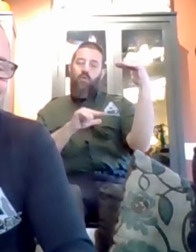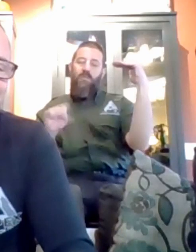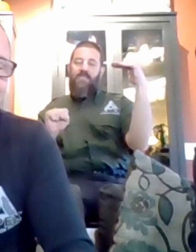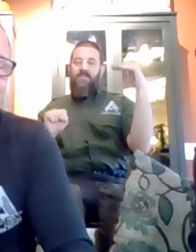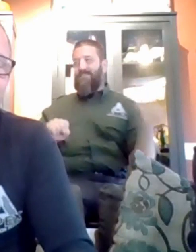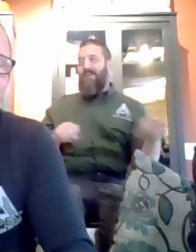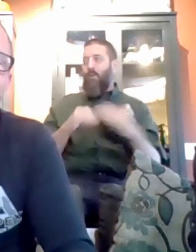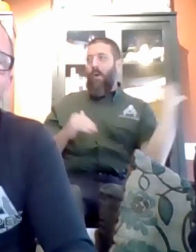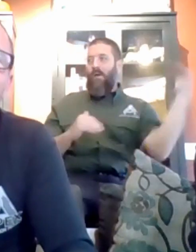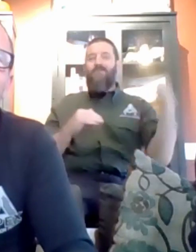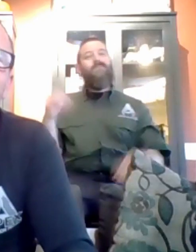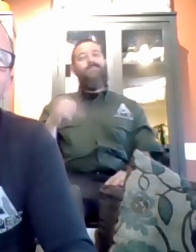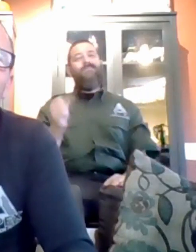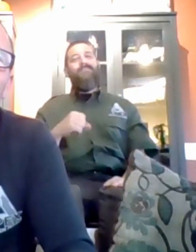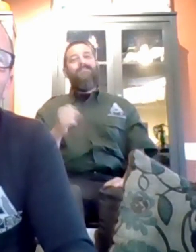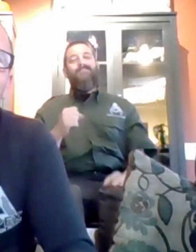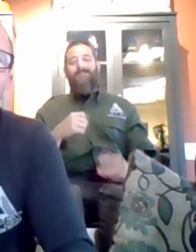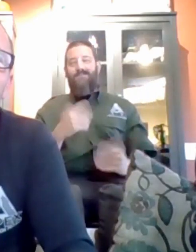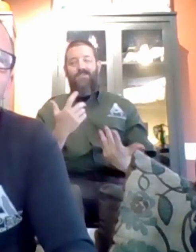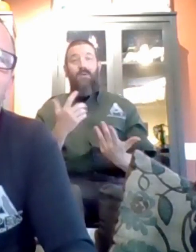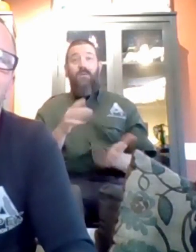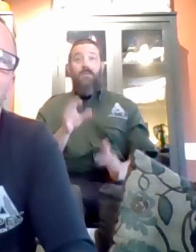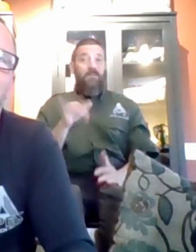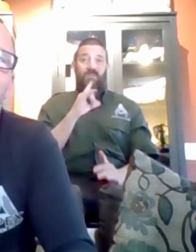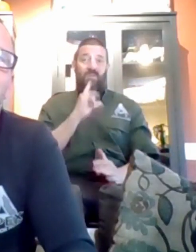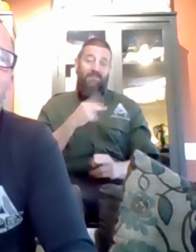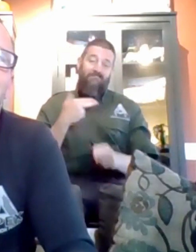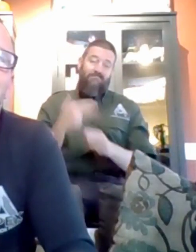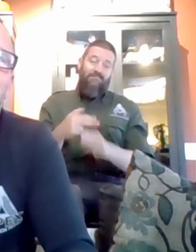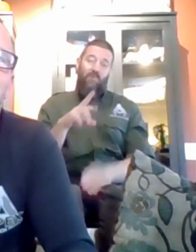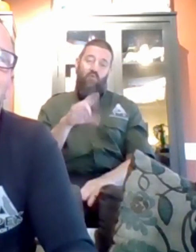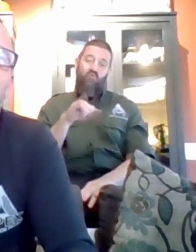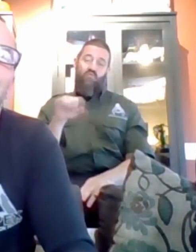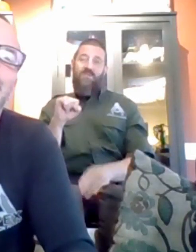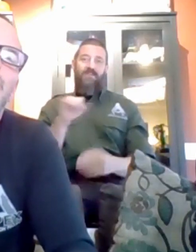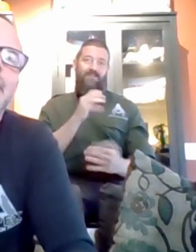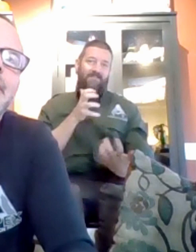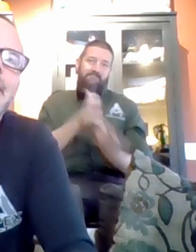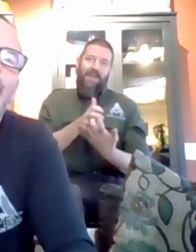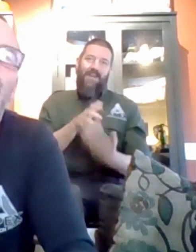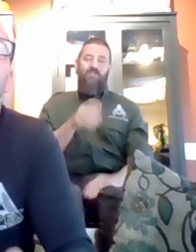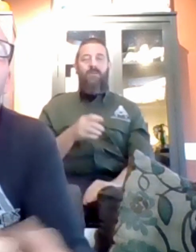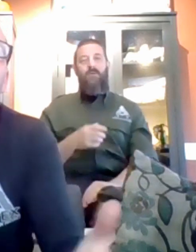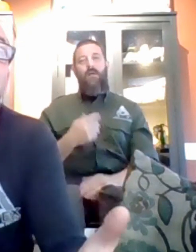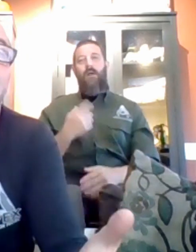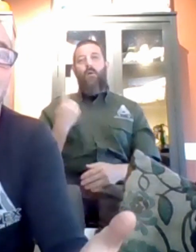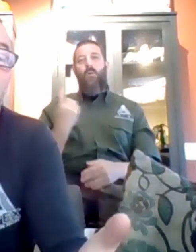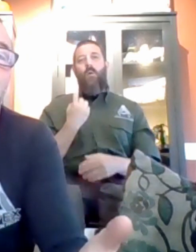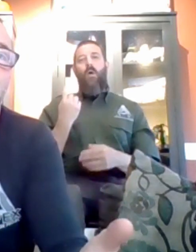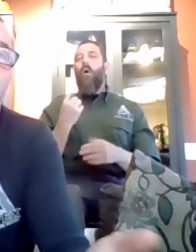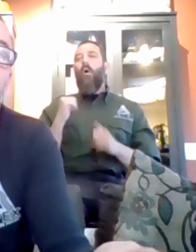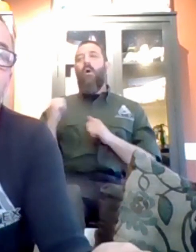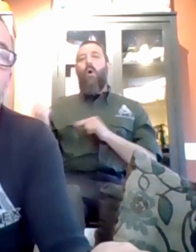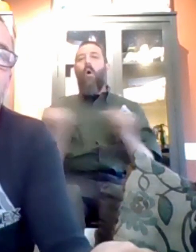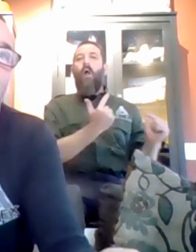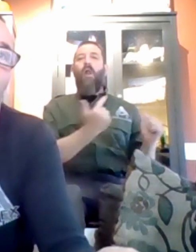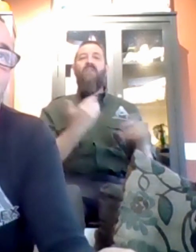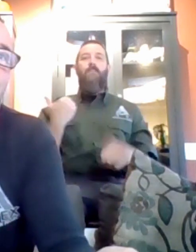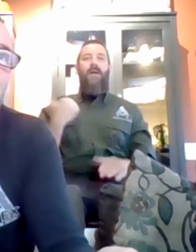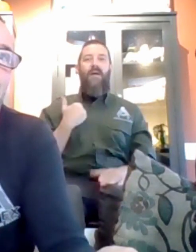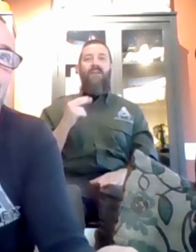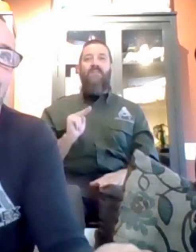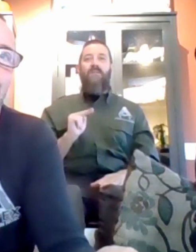landslide. Yeah, with Riggs we did, yeah. So he's called Riggs, and it's very fitting, and we call him Wrigley. All